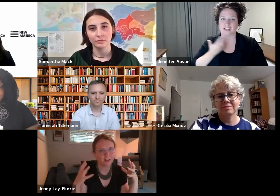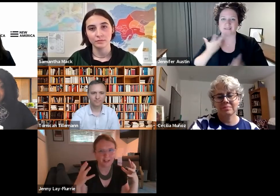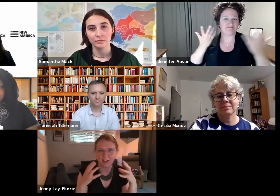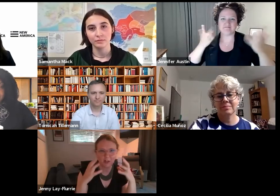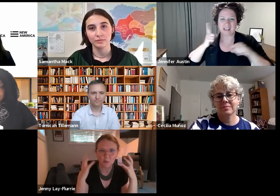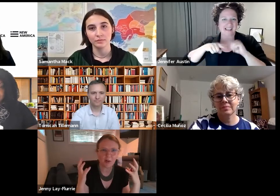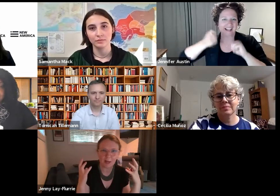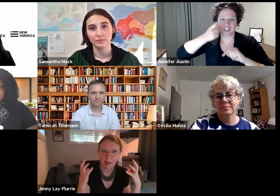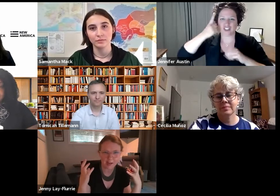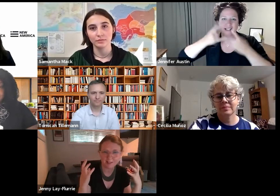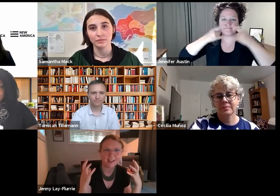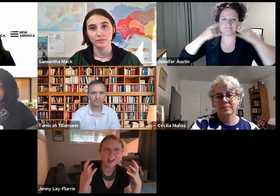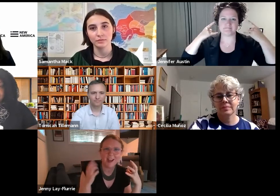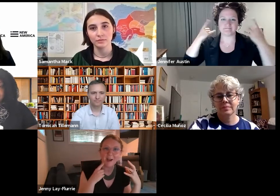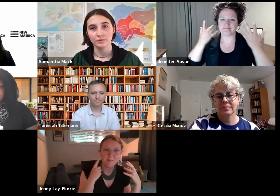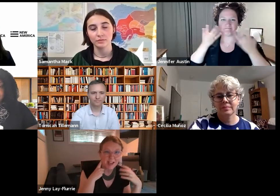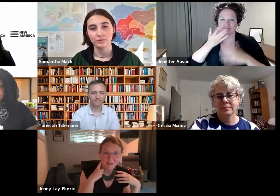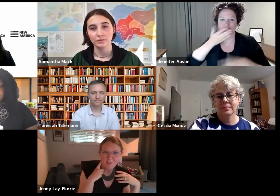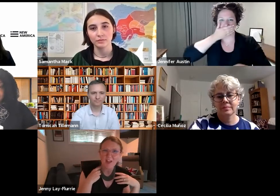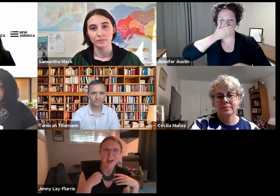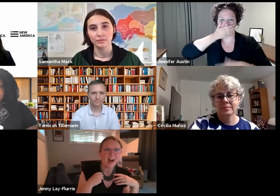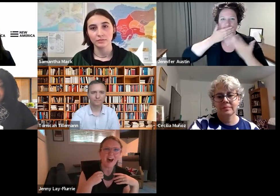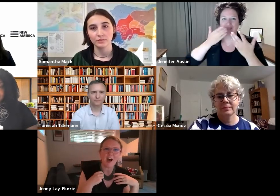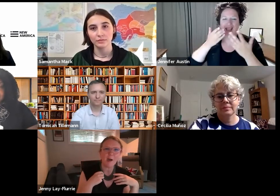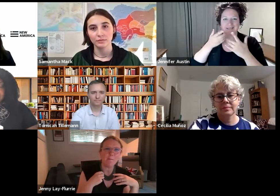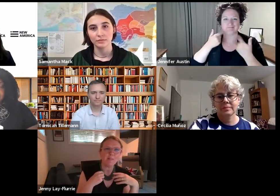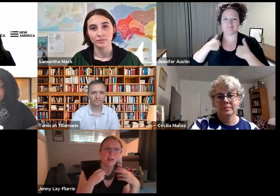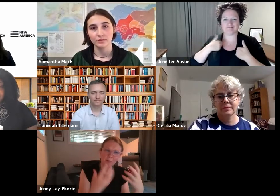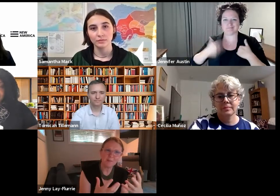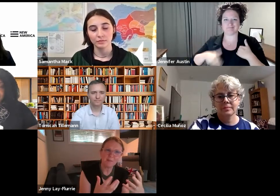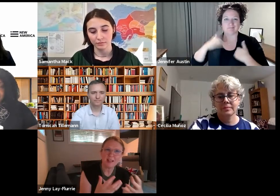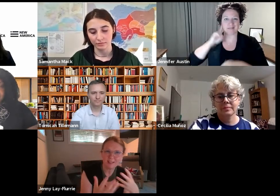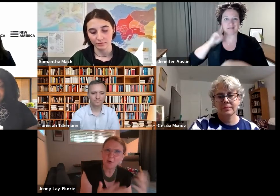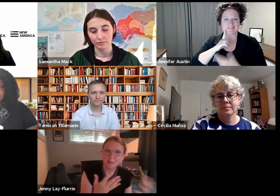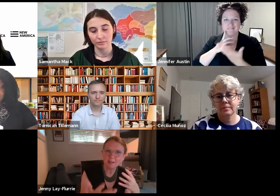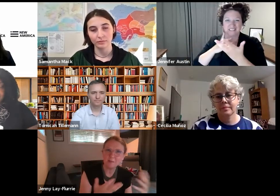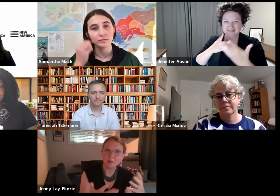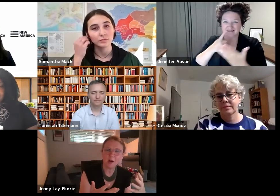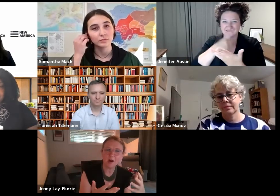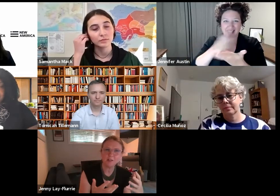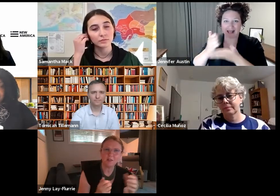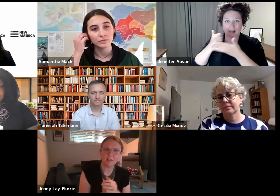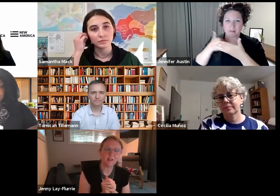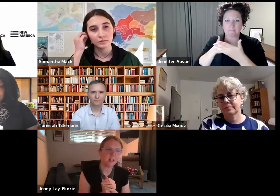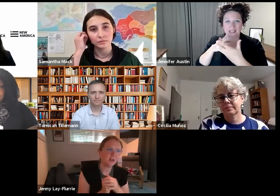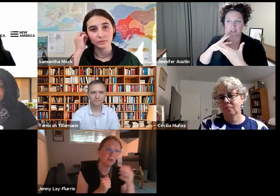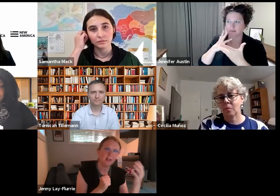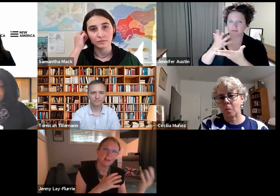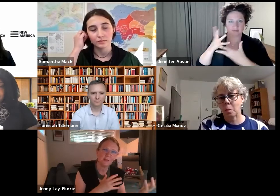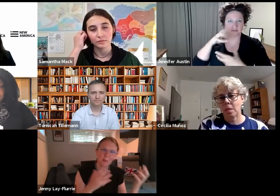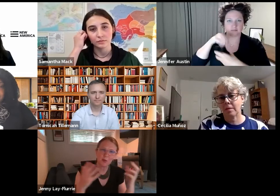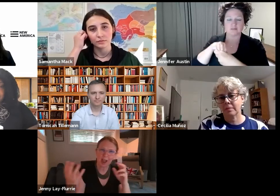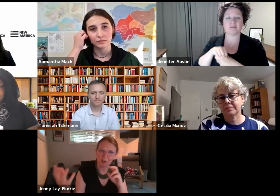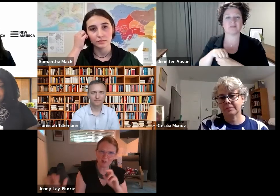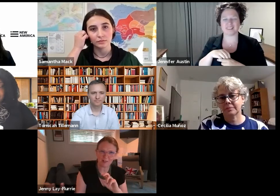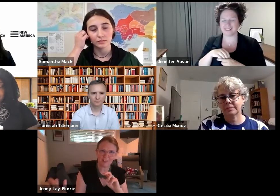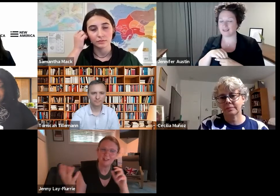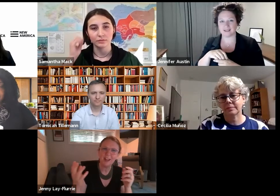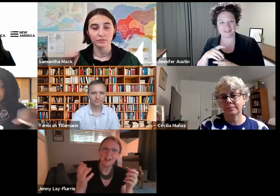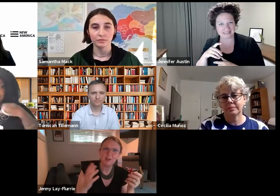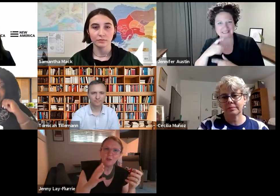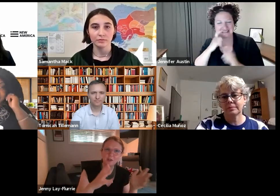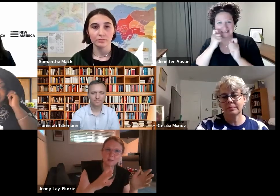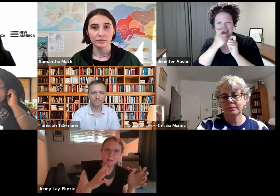cannot understand you wearing a mask. I'm deaf, please help me to be a part of this. And then you see different